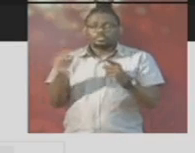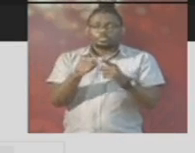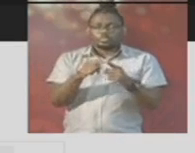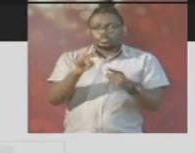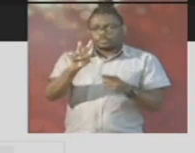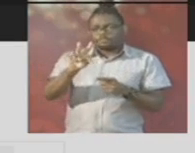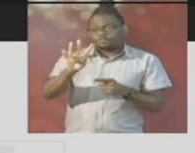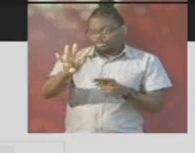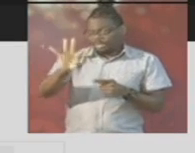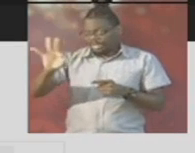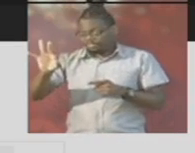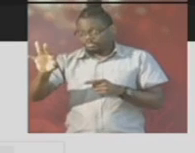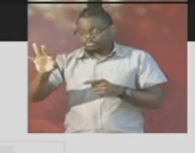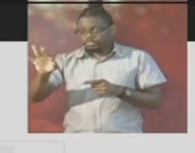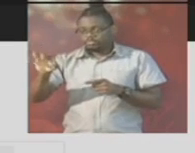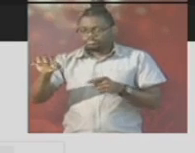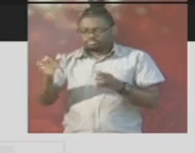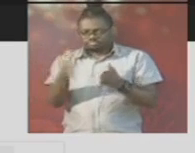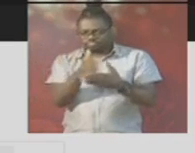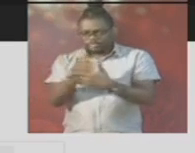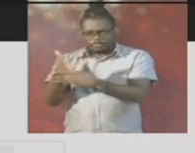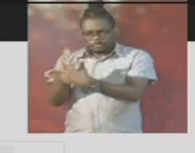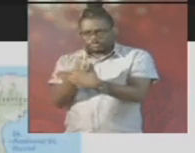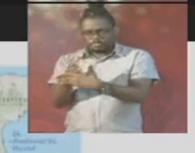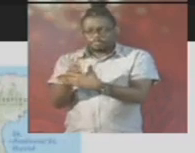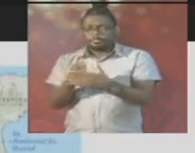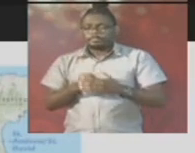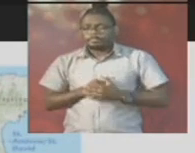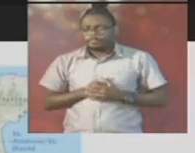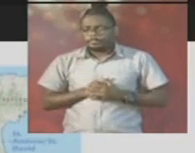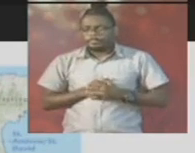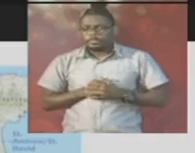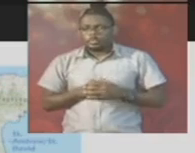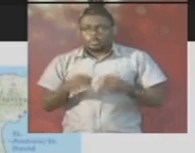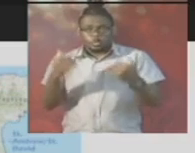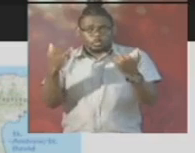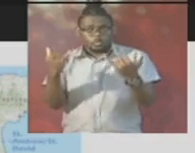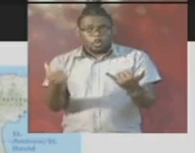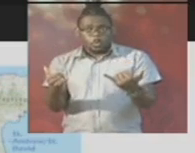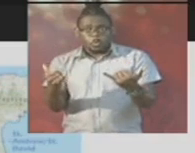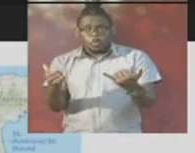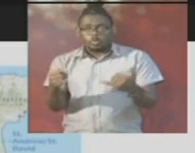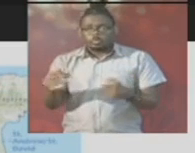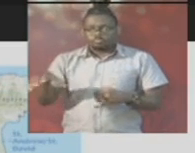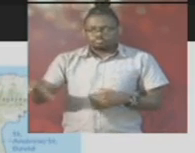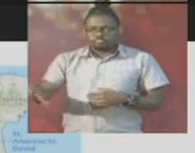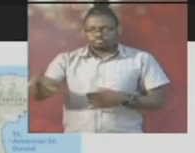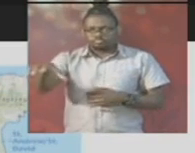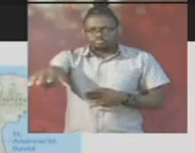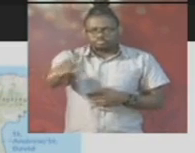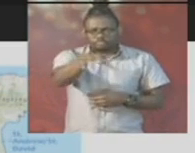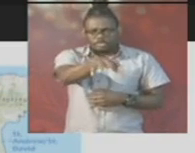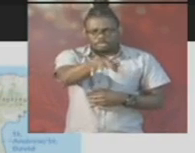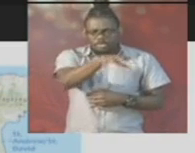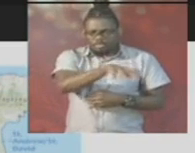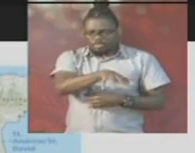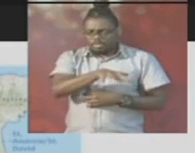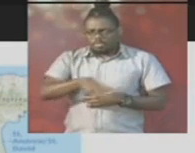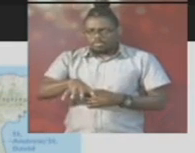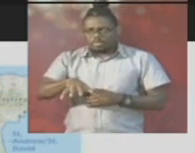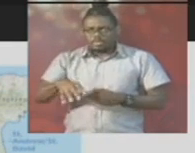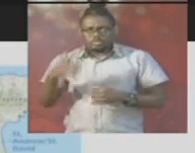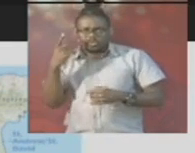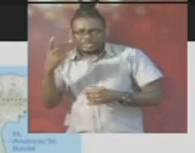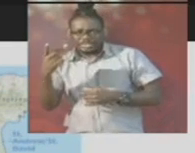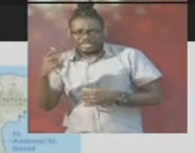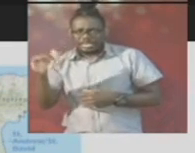see the geographic distribution, and I'd like us to take a look at the upward trend. We're looking at those yellow dots, and